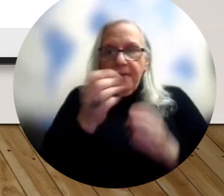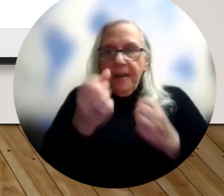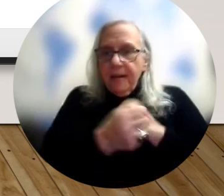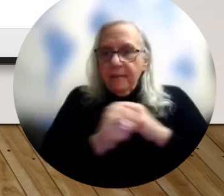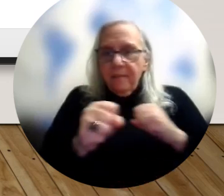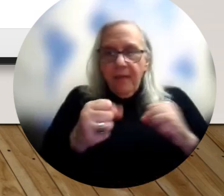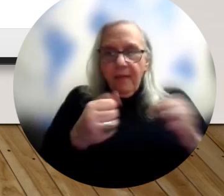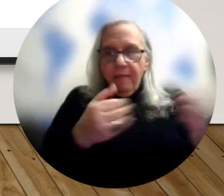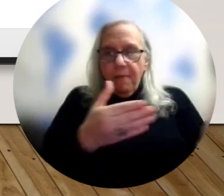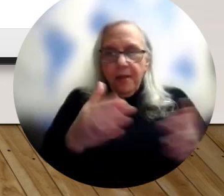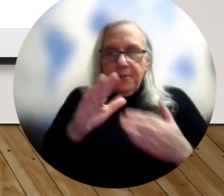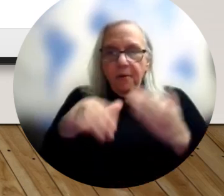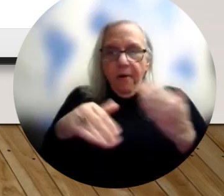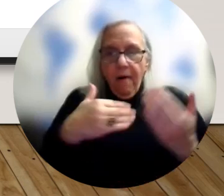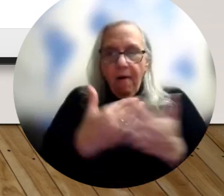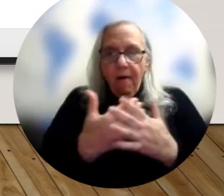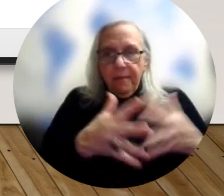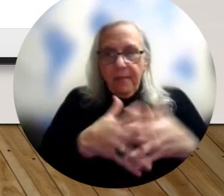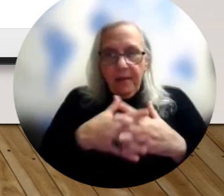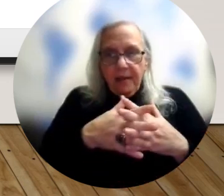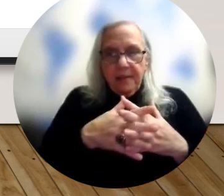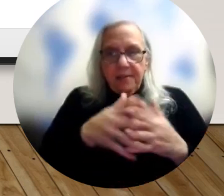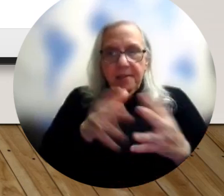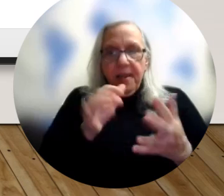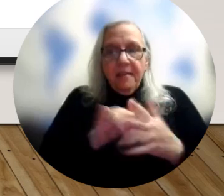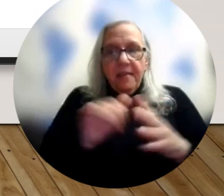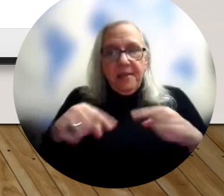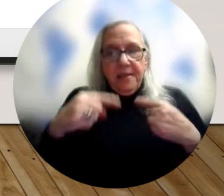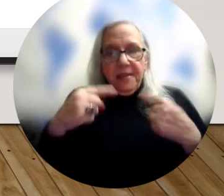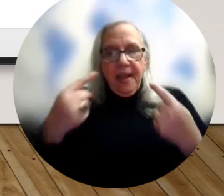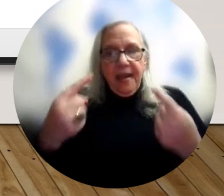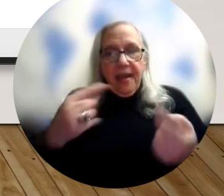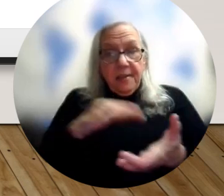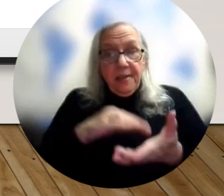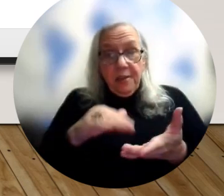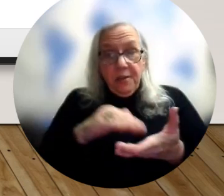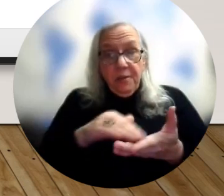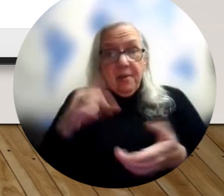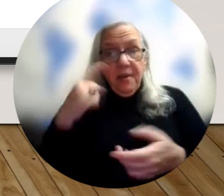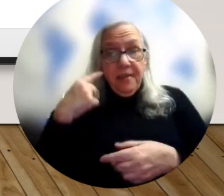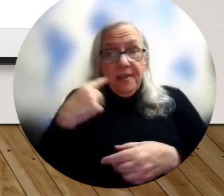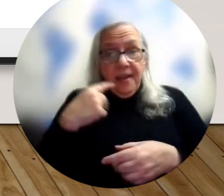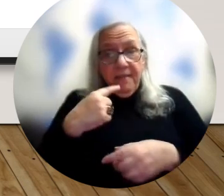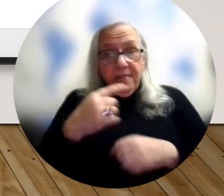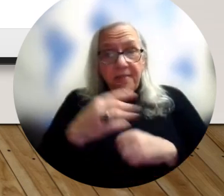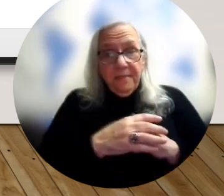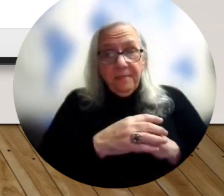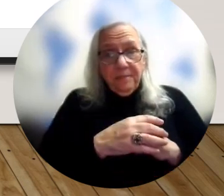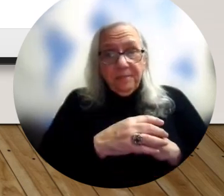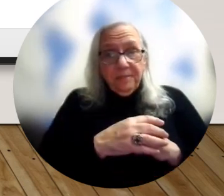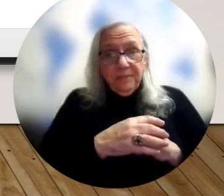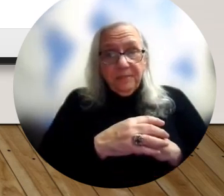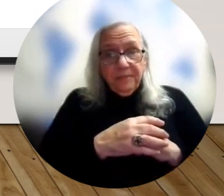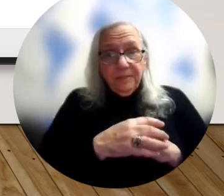a freedom afforded to all Americans that to date has excluded the deaf?